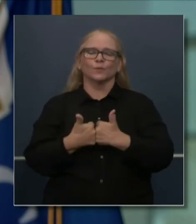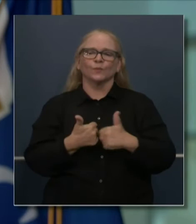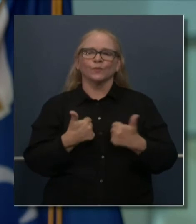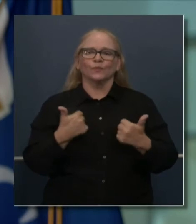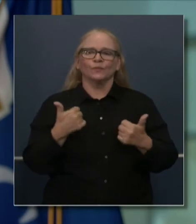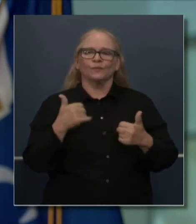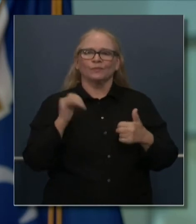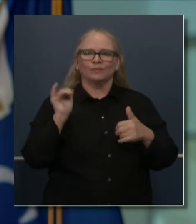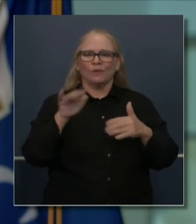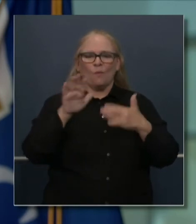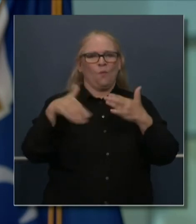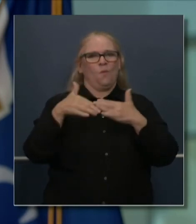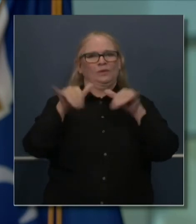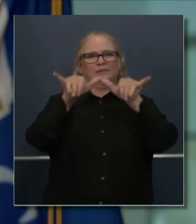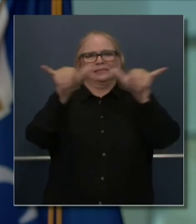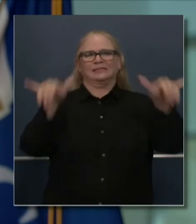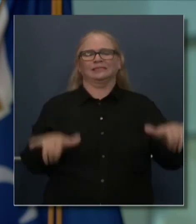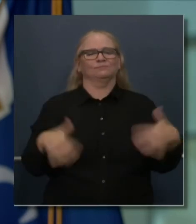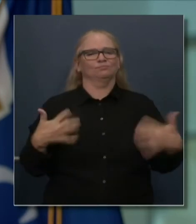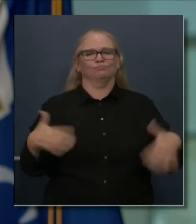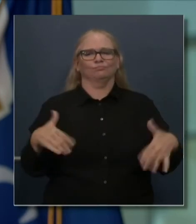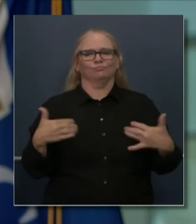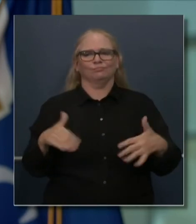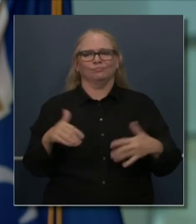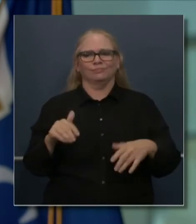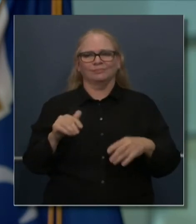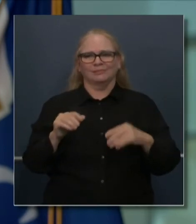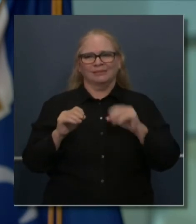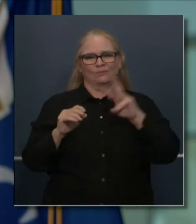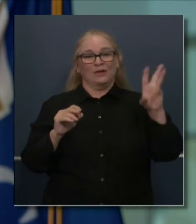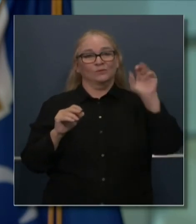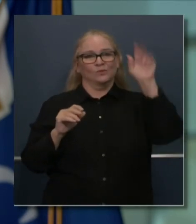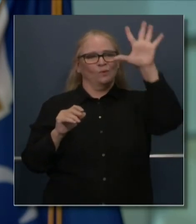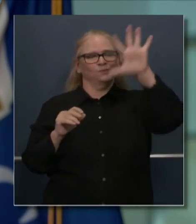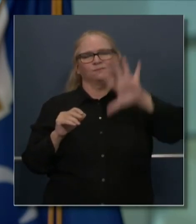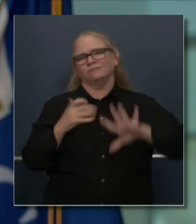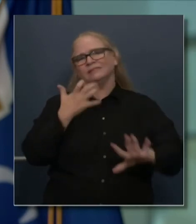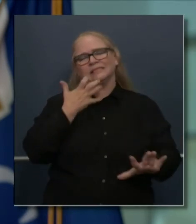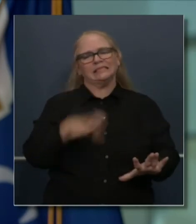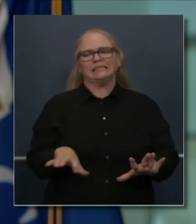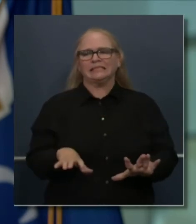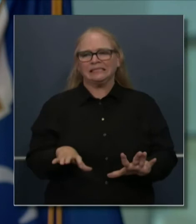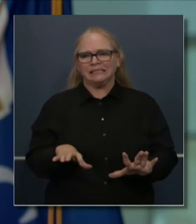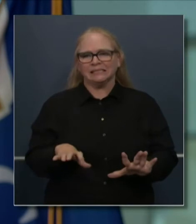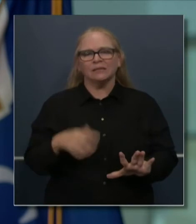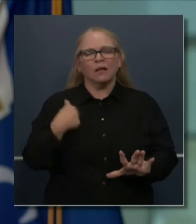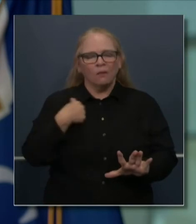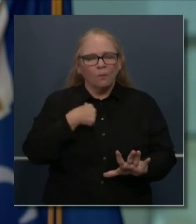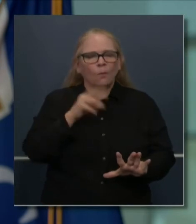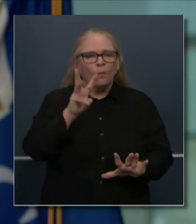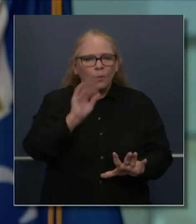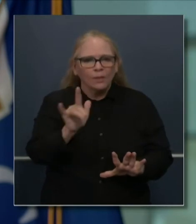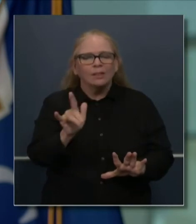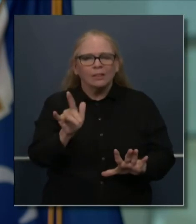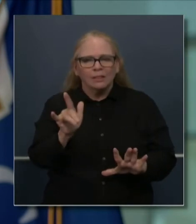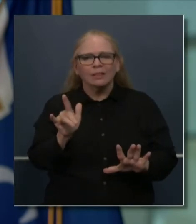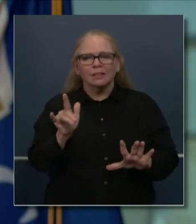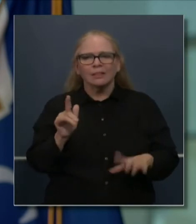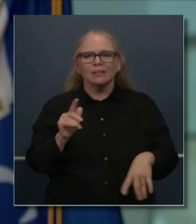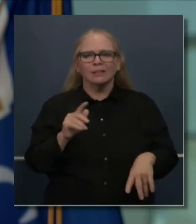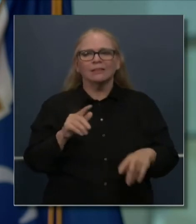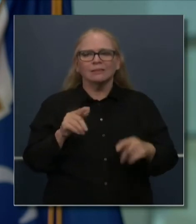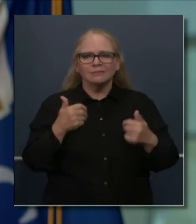really set in on the west coast of the United States, that we will start to move away. Temperatures may be